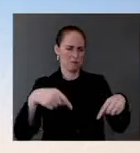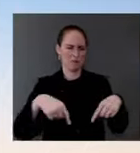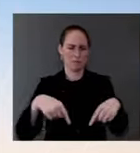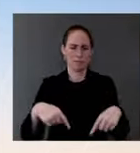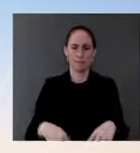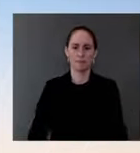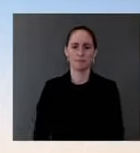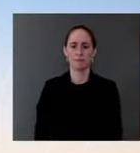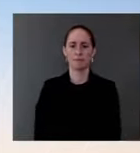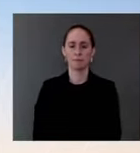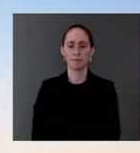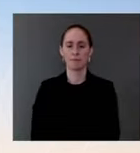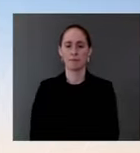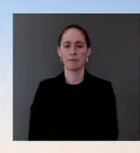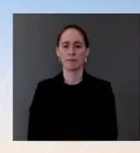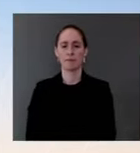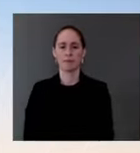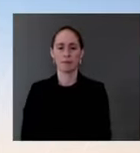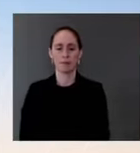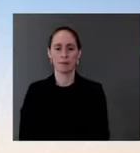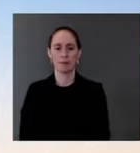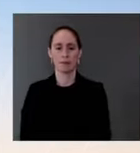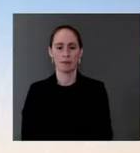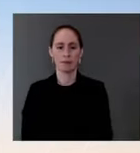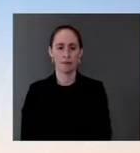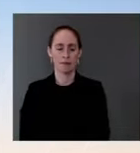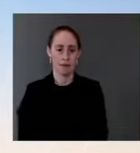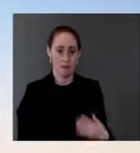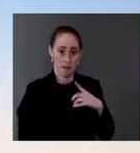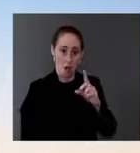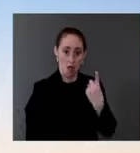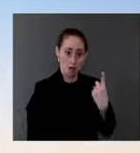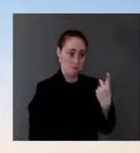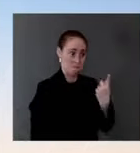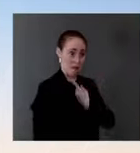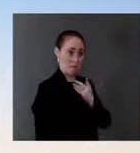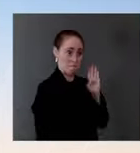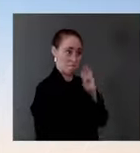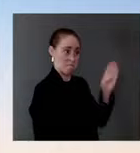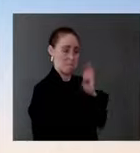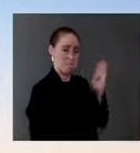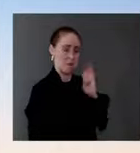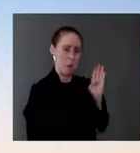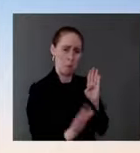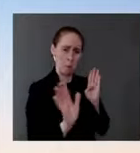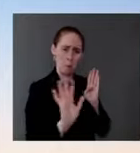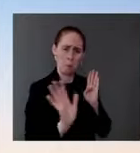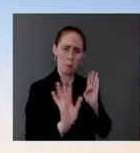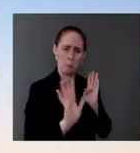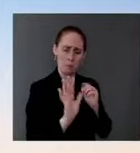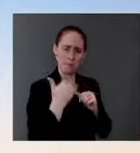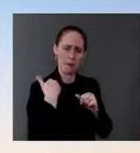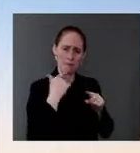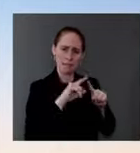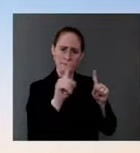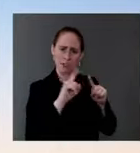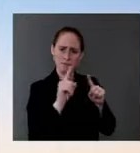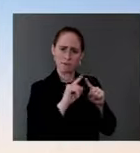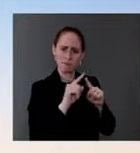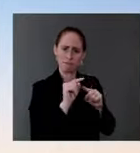Our overarching approach here is that we're not going to have conversations without the key players involved, whether that